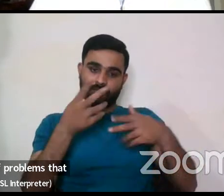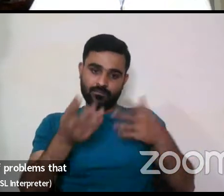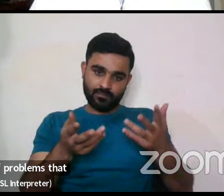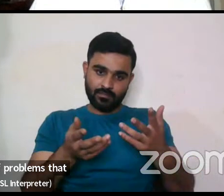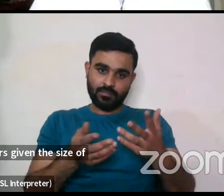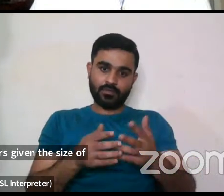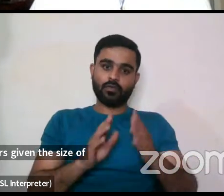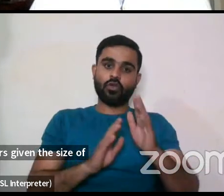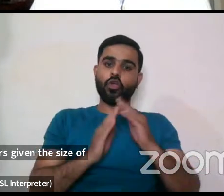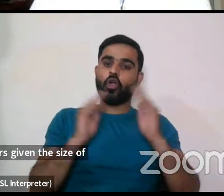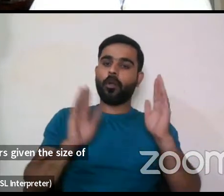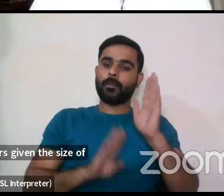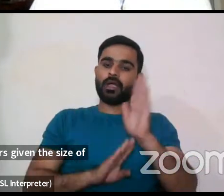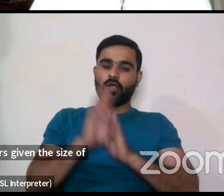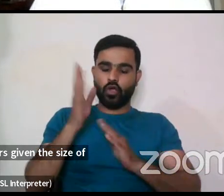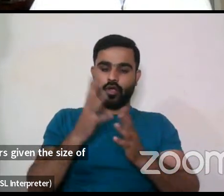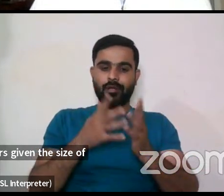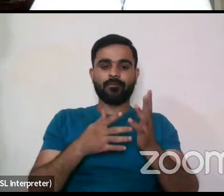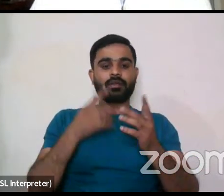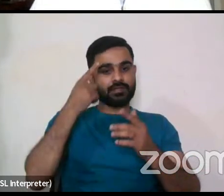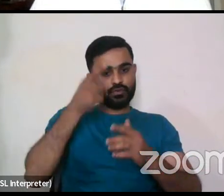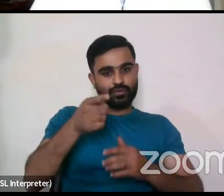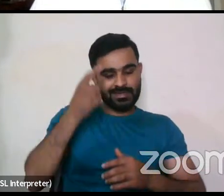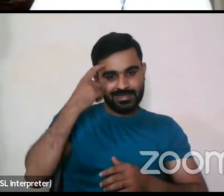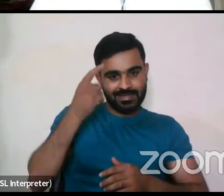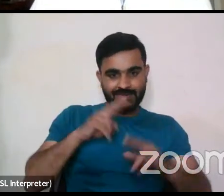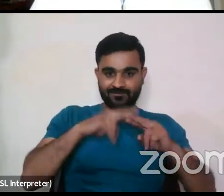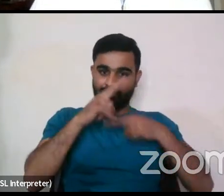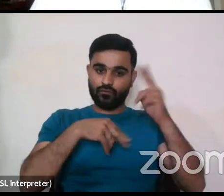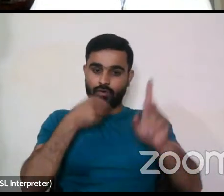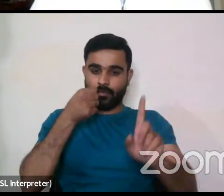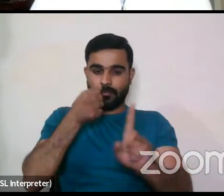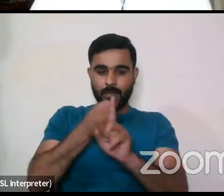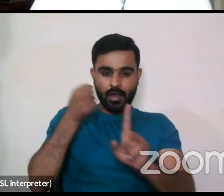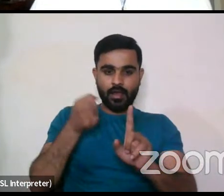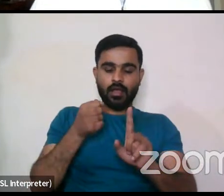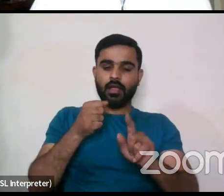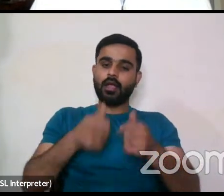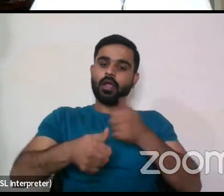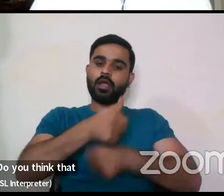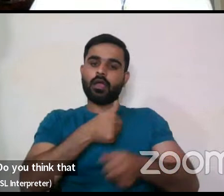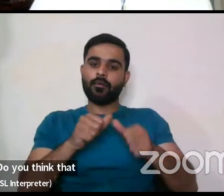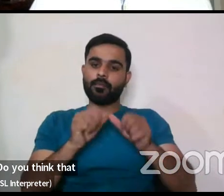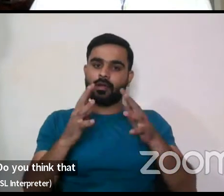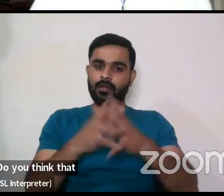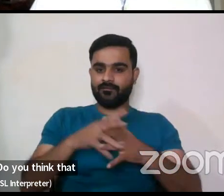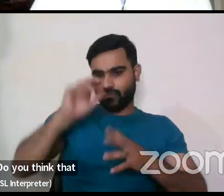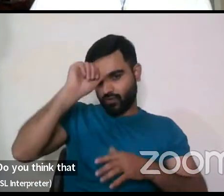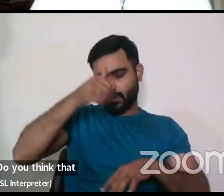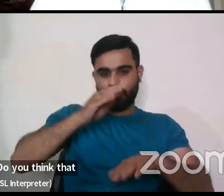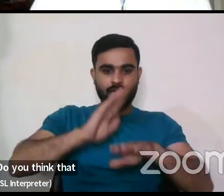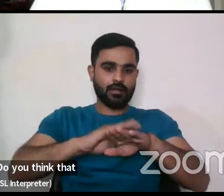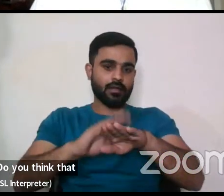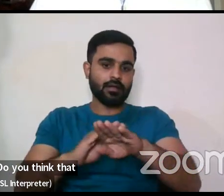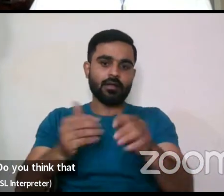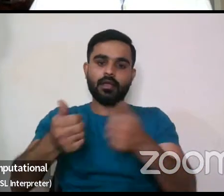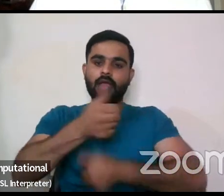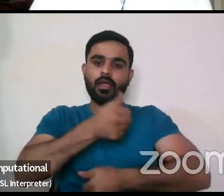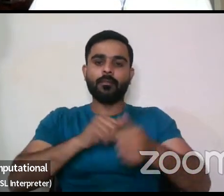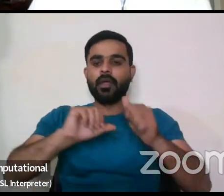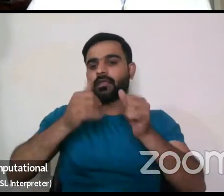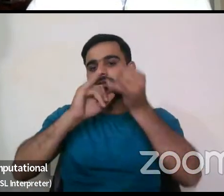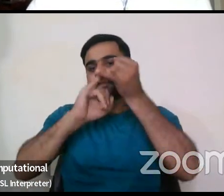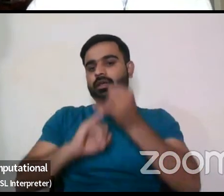of homegrown tech giants, do you think that this industry has impacted in competition law? How does India's experience in this regard compare to other South